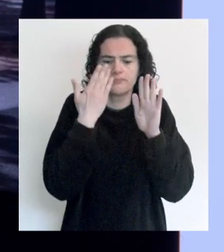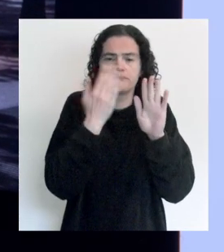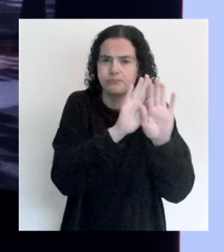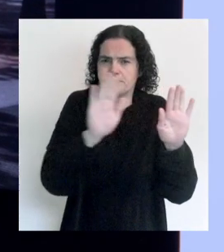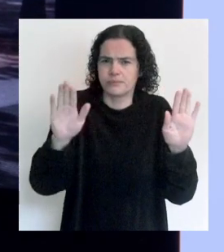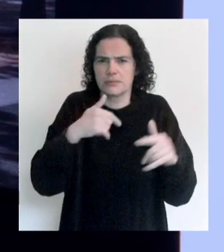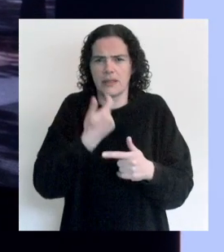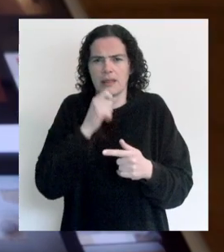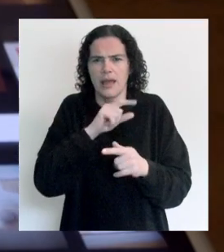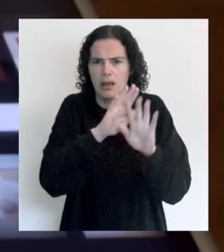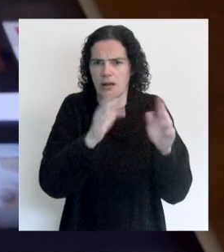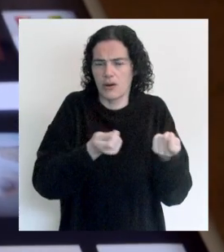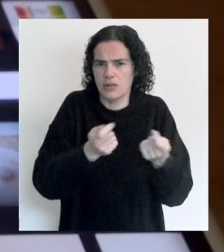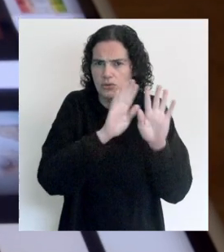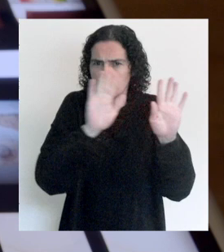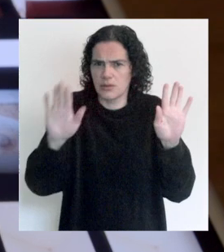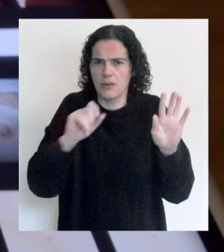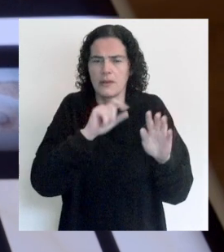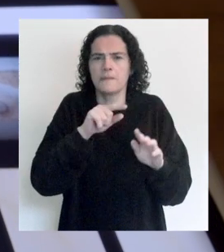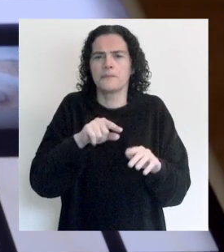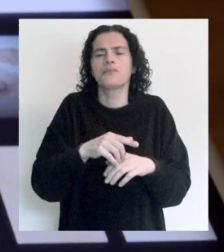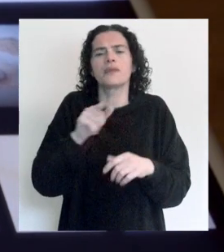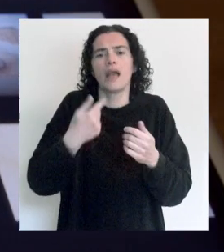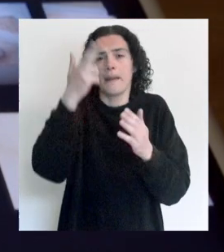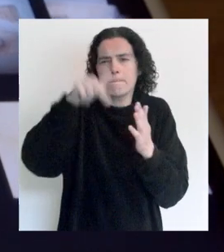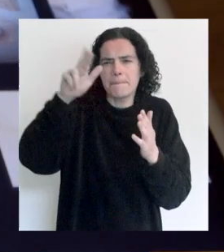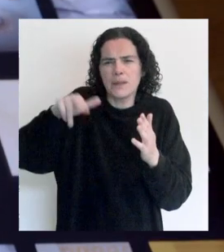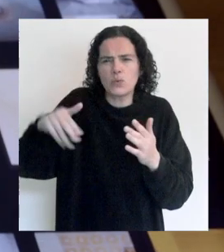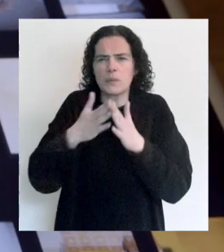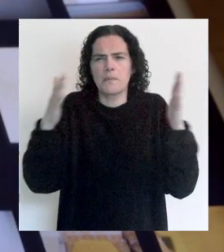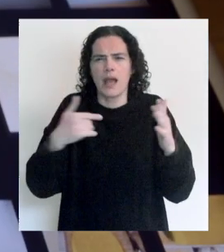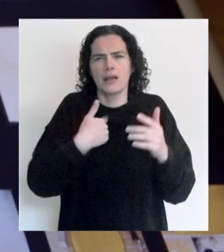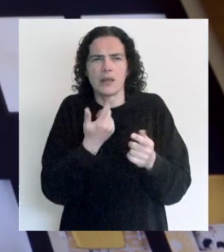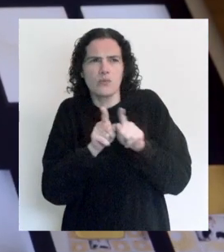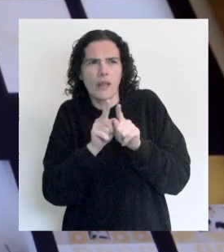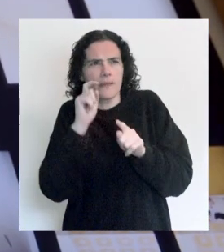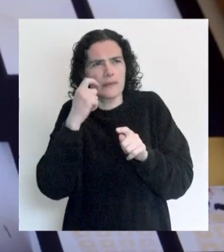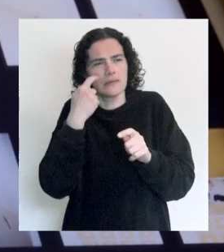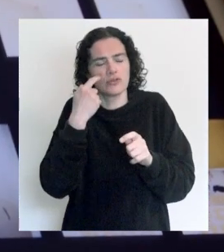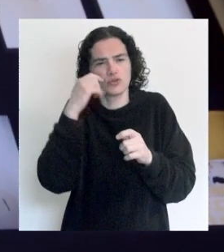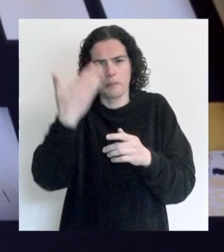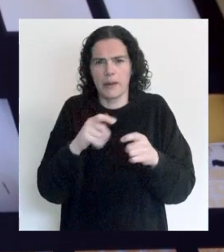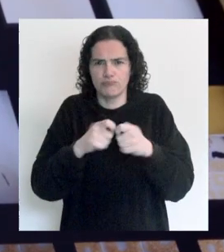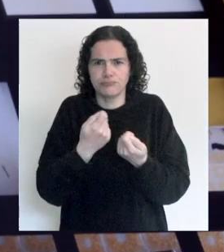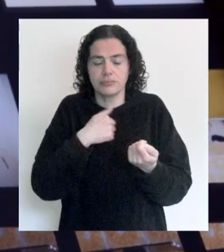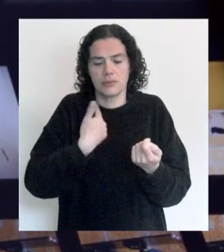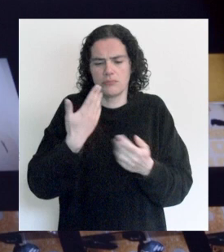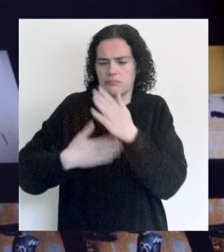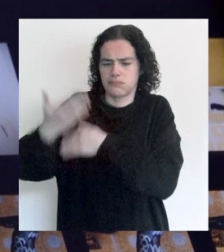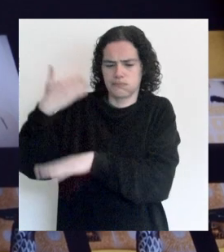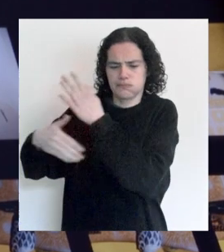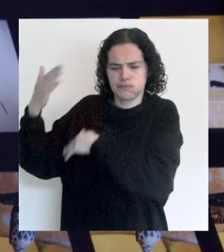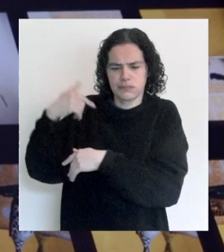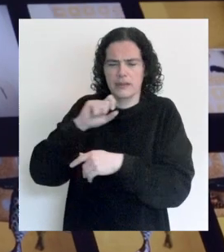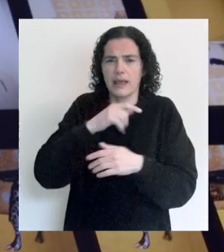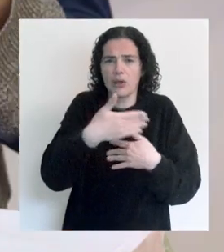after starting to actually organize bigger exhibition, I worked with Kaspar Koenig on a big painting show for Vienna called The Broken Mirror. I had a longing to kind of go